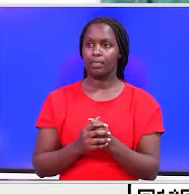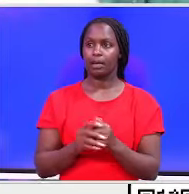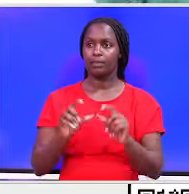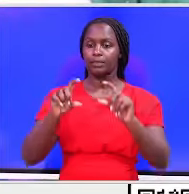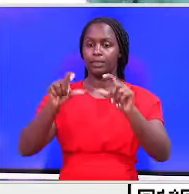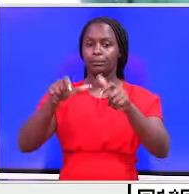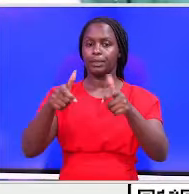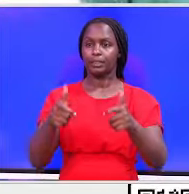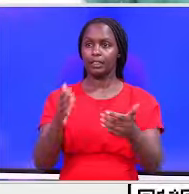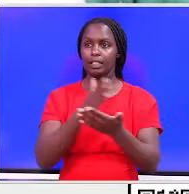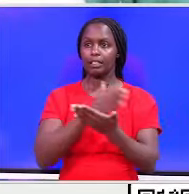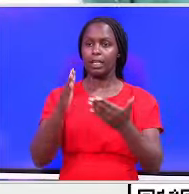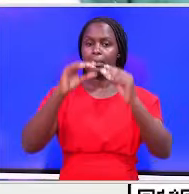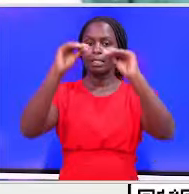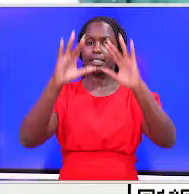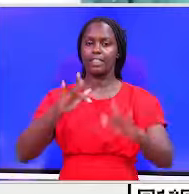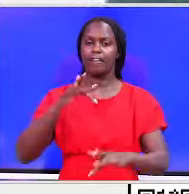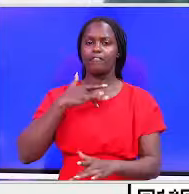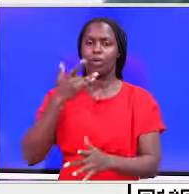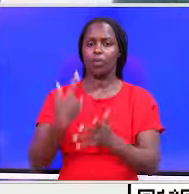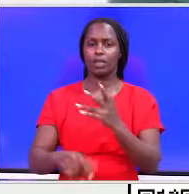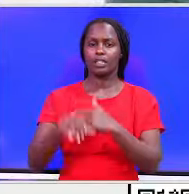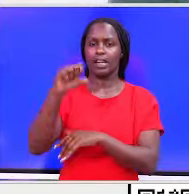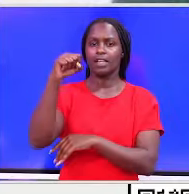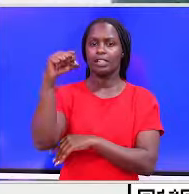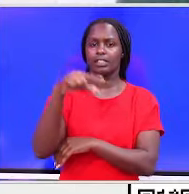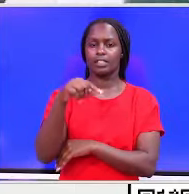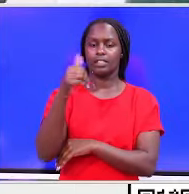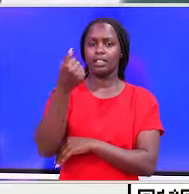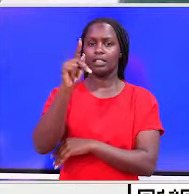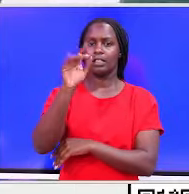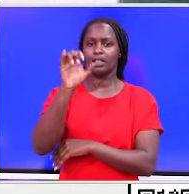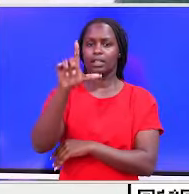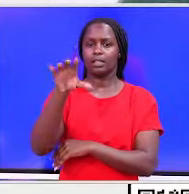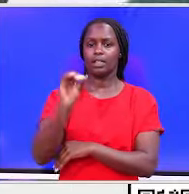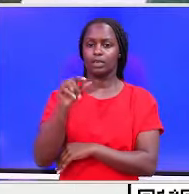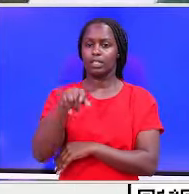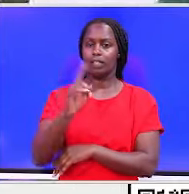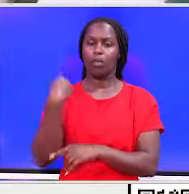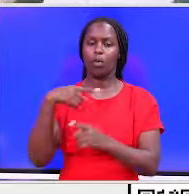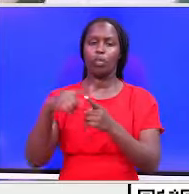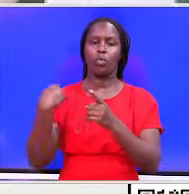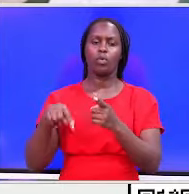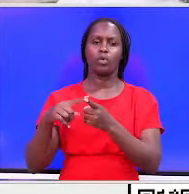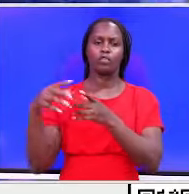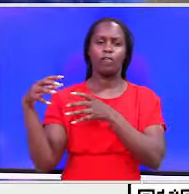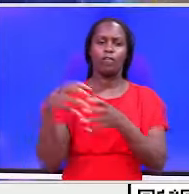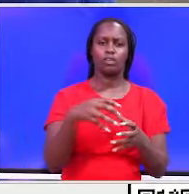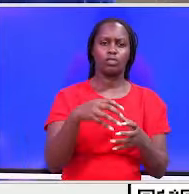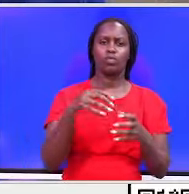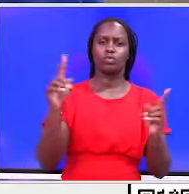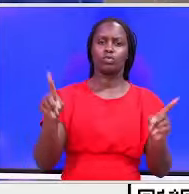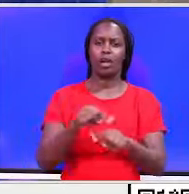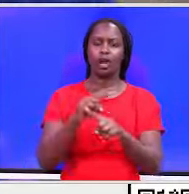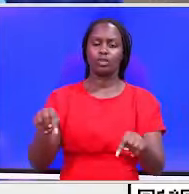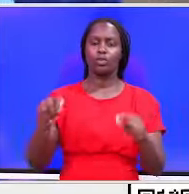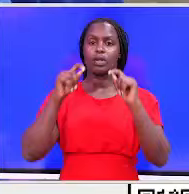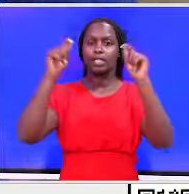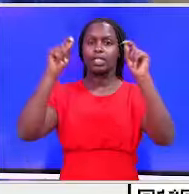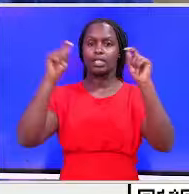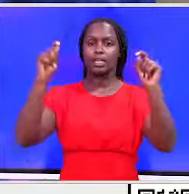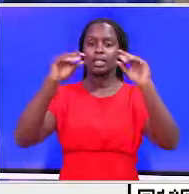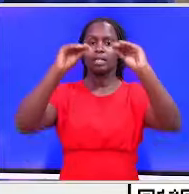media. Some teachers feel that their Secretary General Akello Misori was coerced into calling off the strike, the teachers